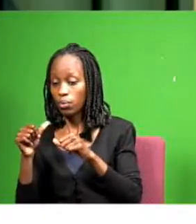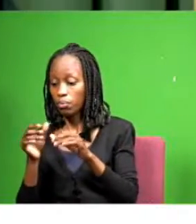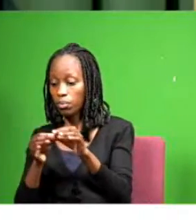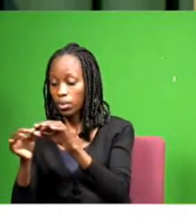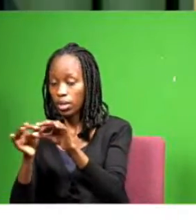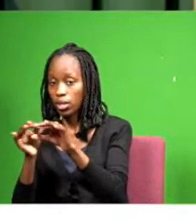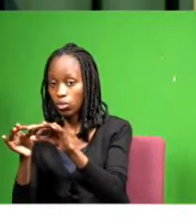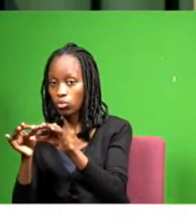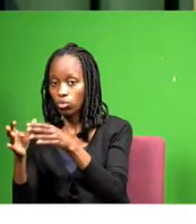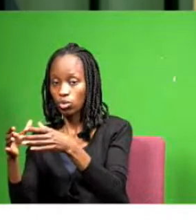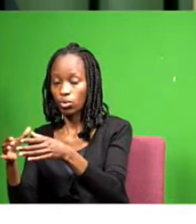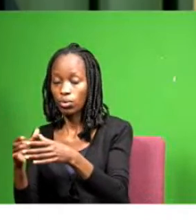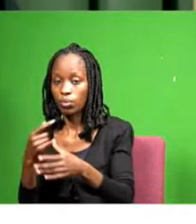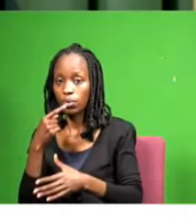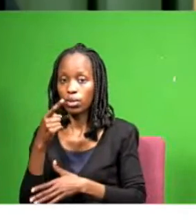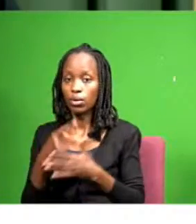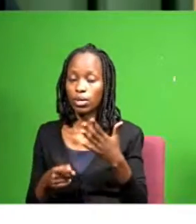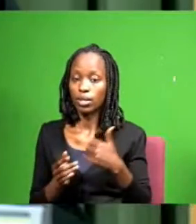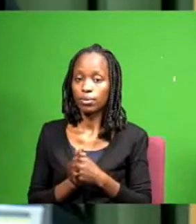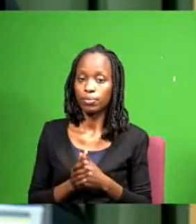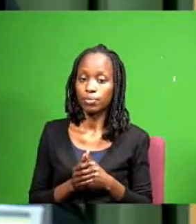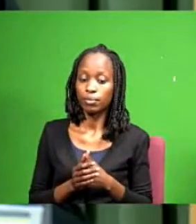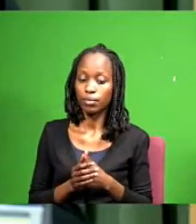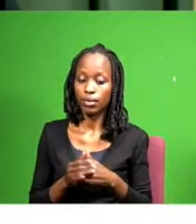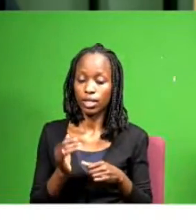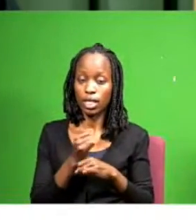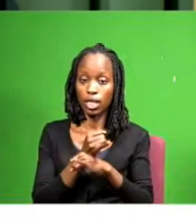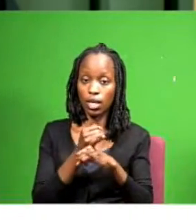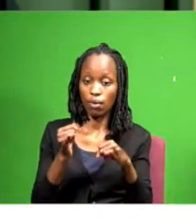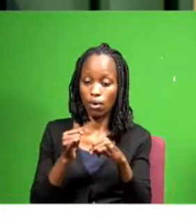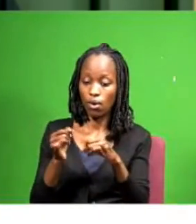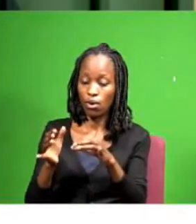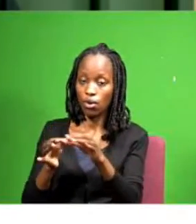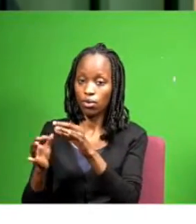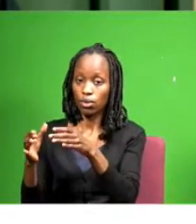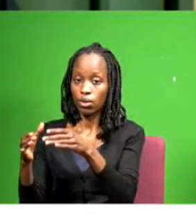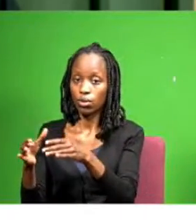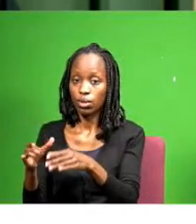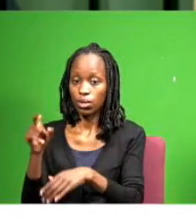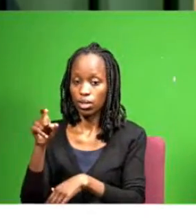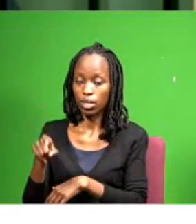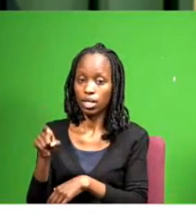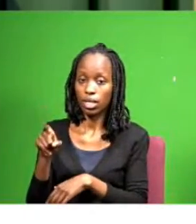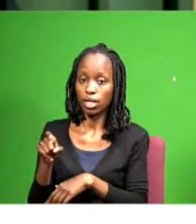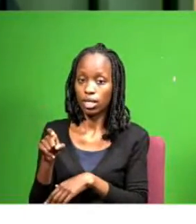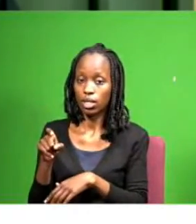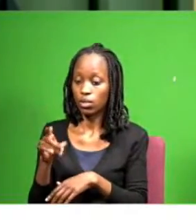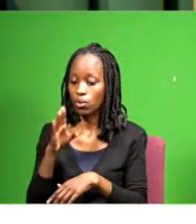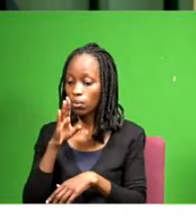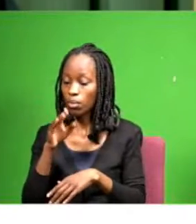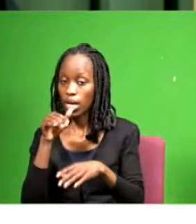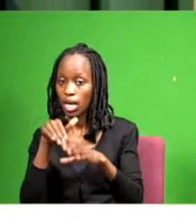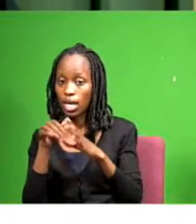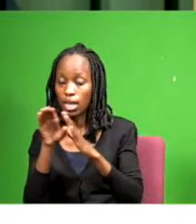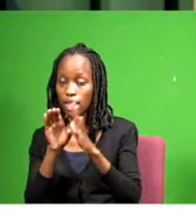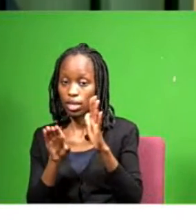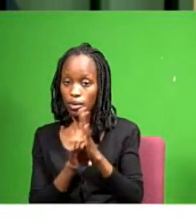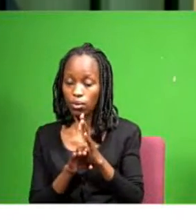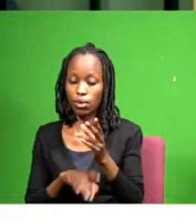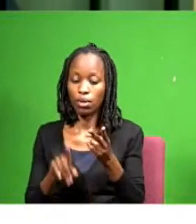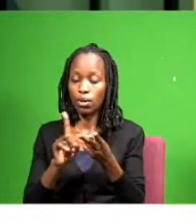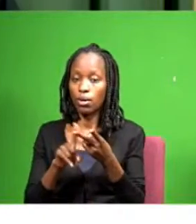quote, "The independence of the judiciary should be entrenched in the Constitution. 2,